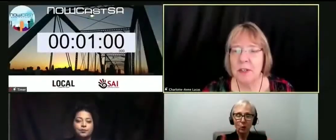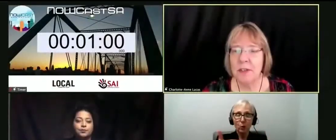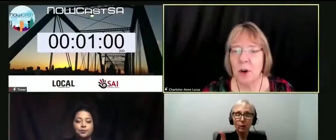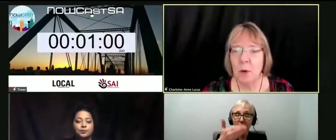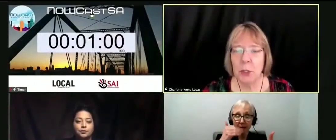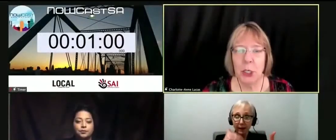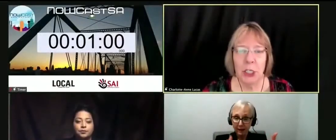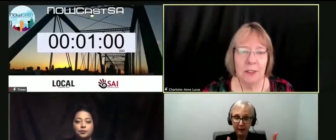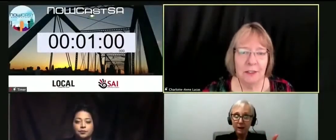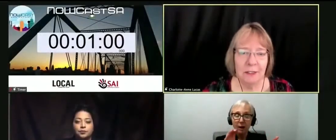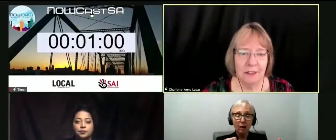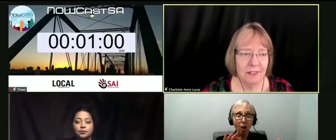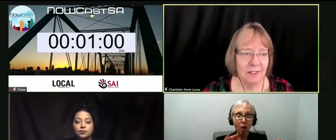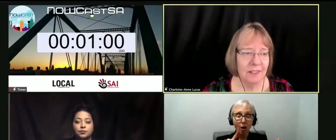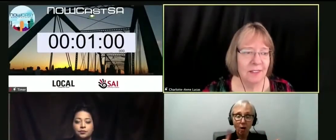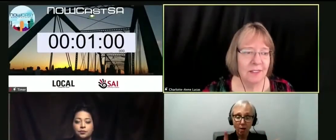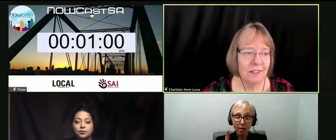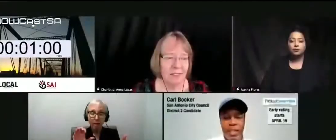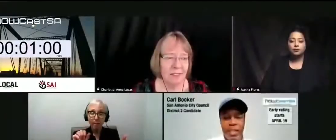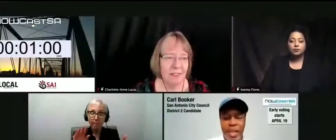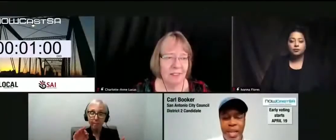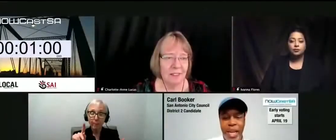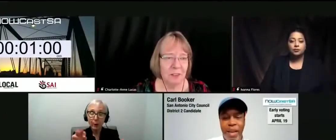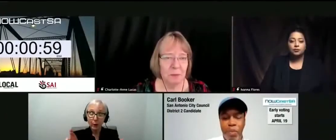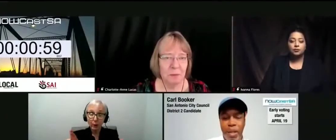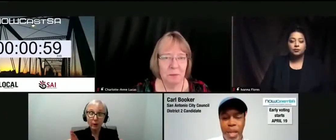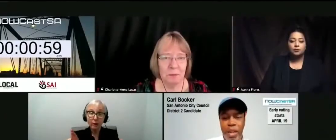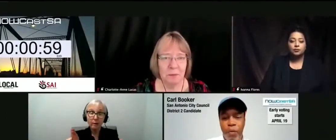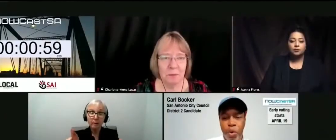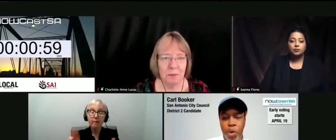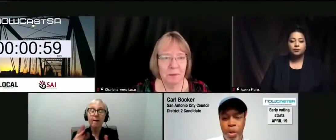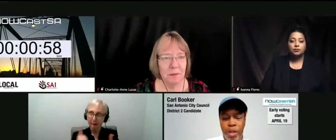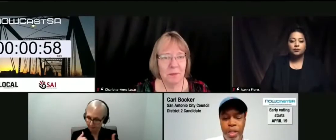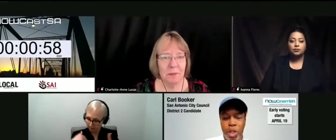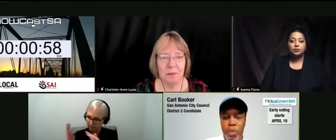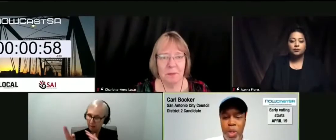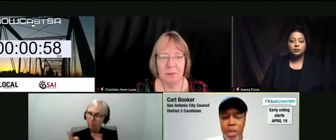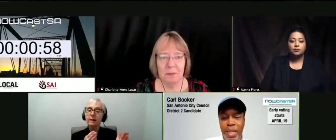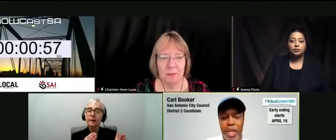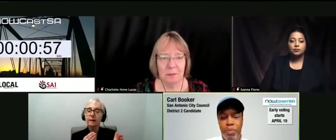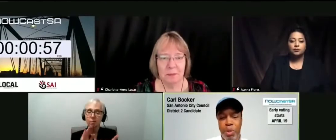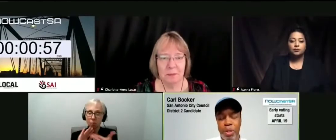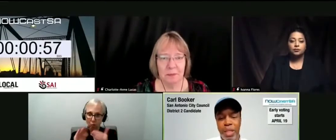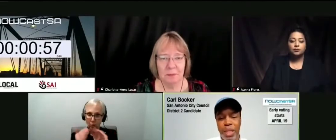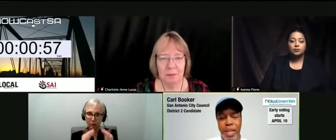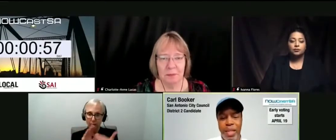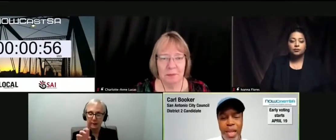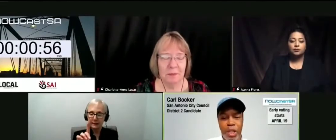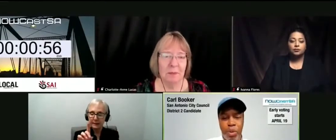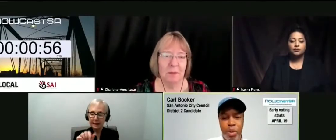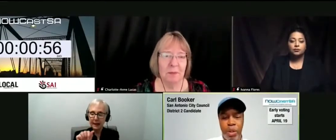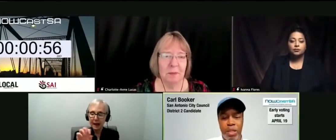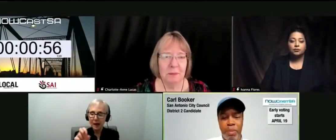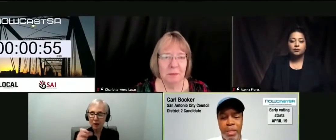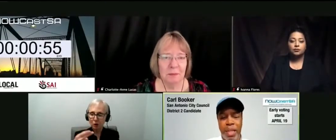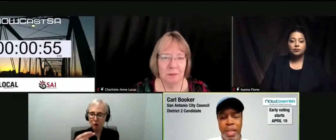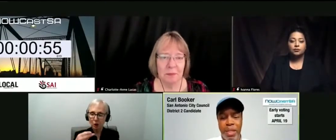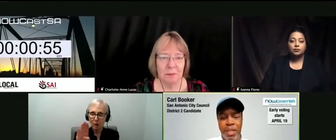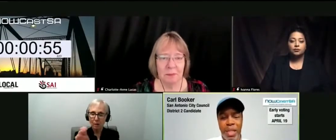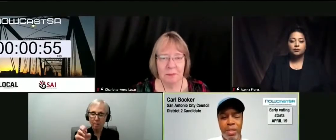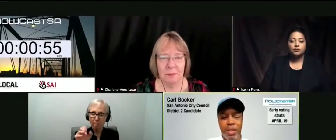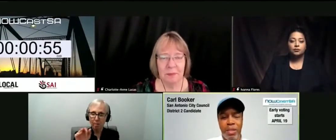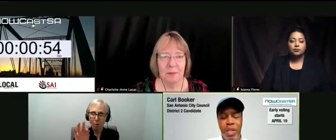on this question is Carl Booker. Yes, I have a plan for a community dashboard. In that dashboard, it's